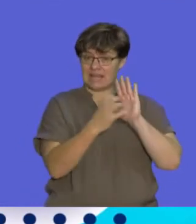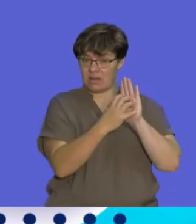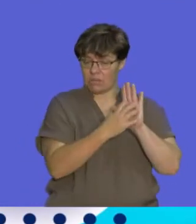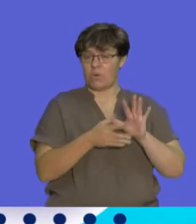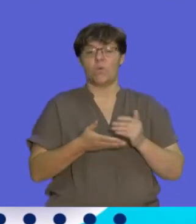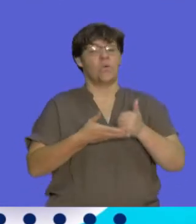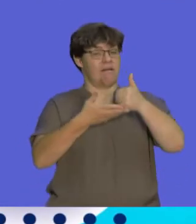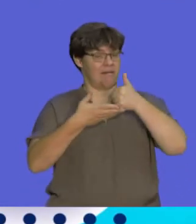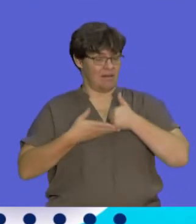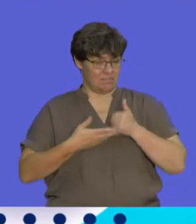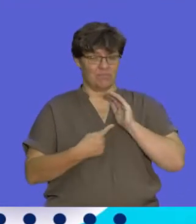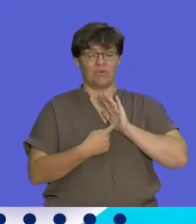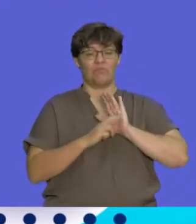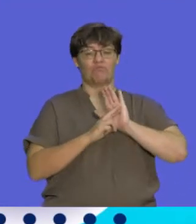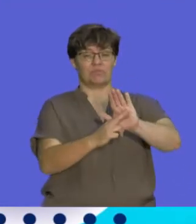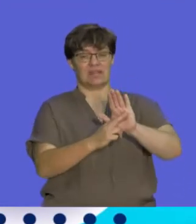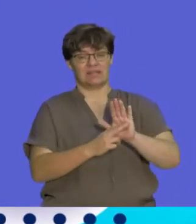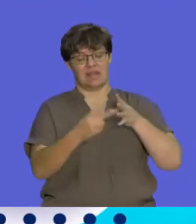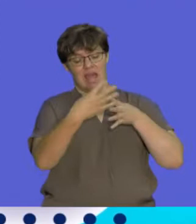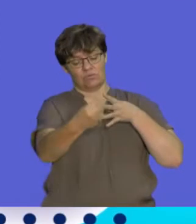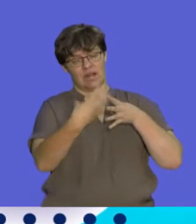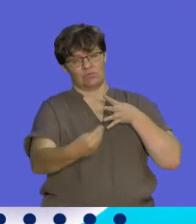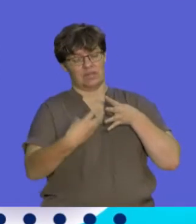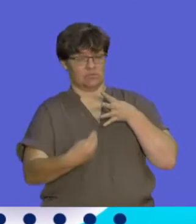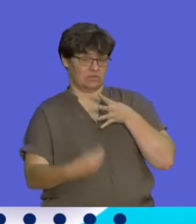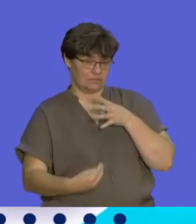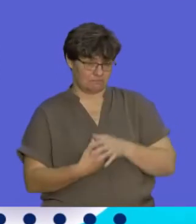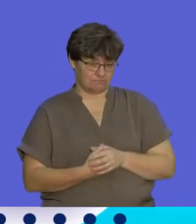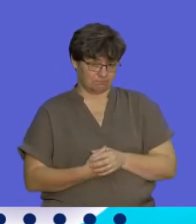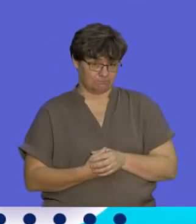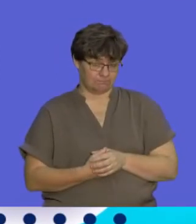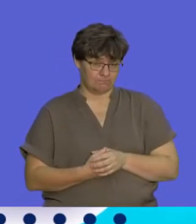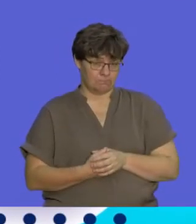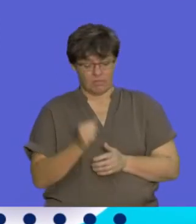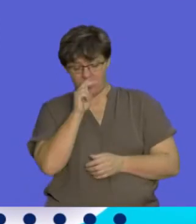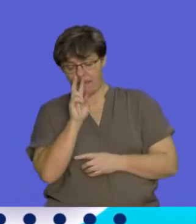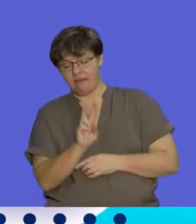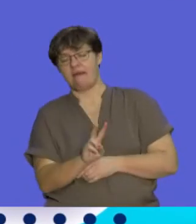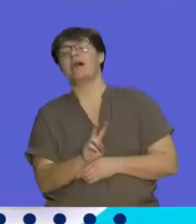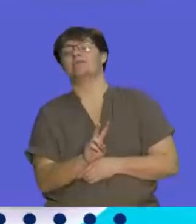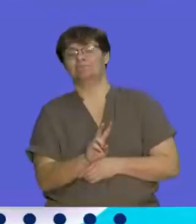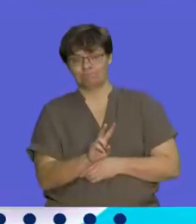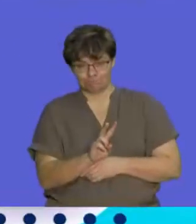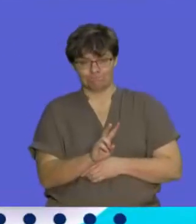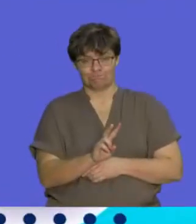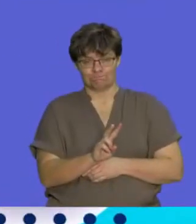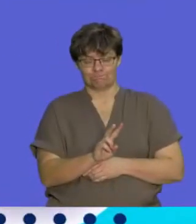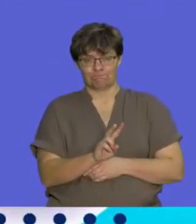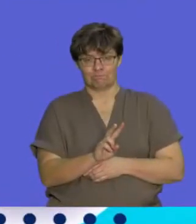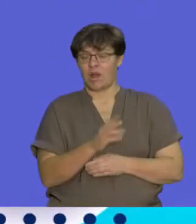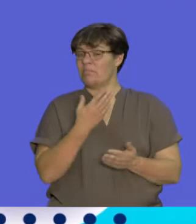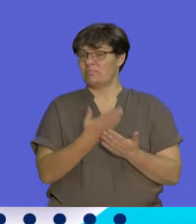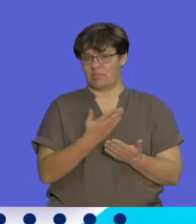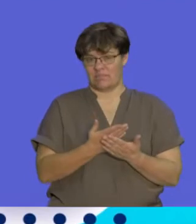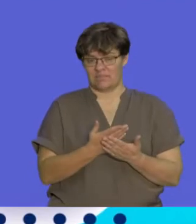for representing all the outcomes. And then by looking at that, we can also see the probabilities